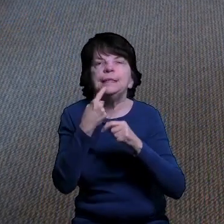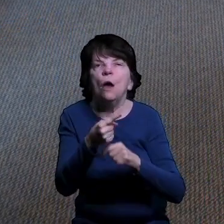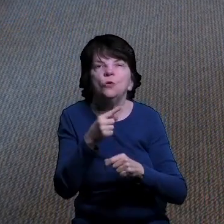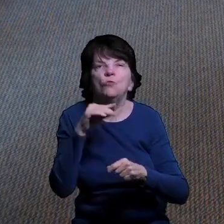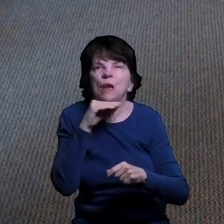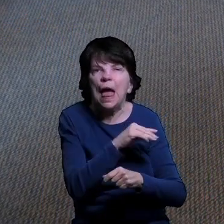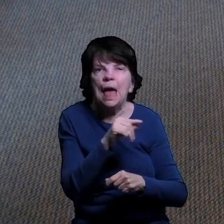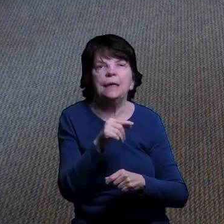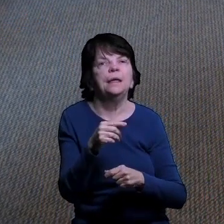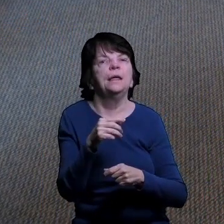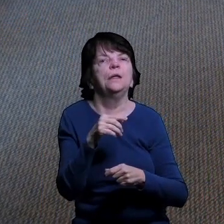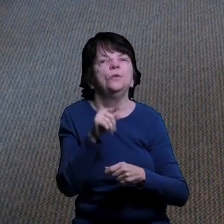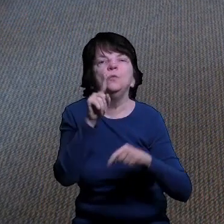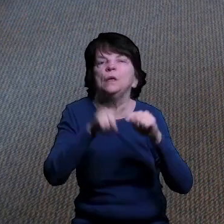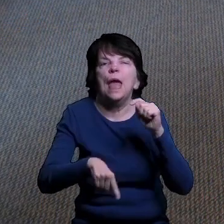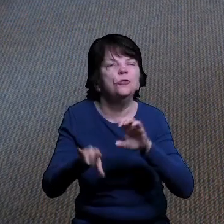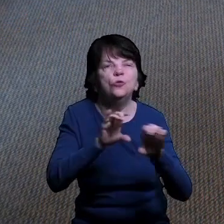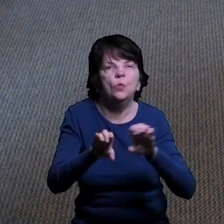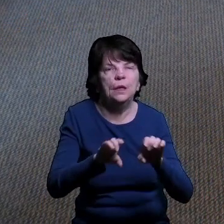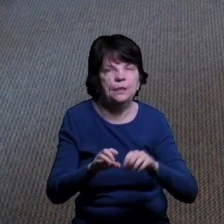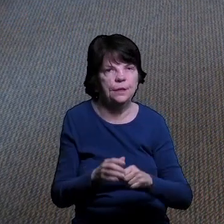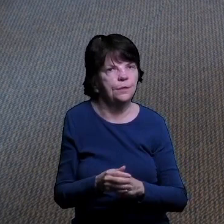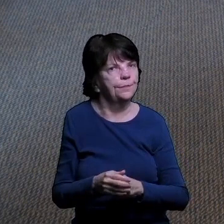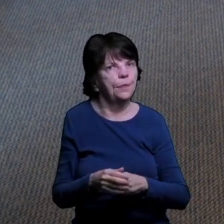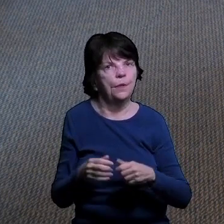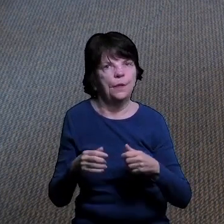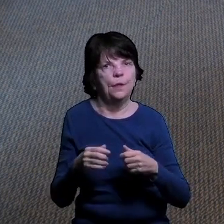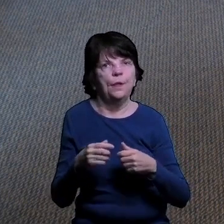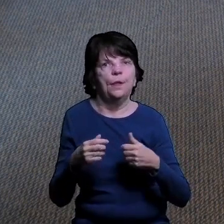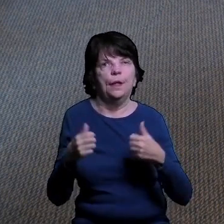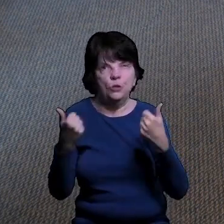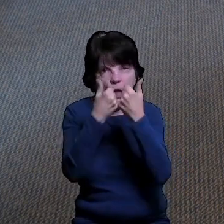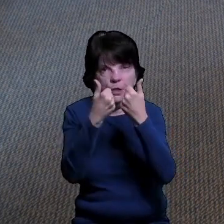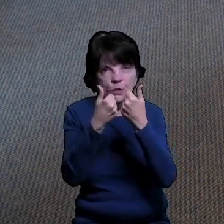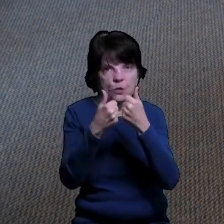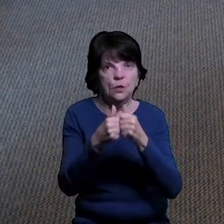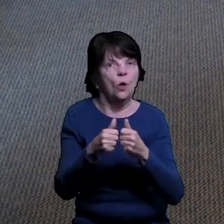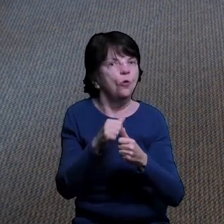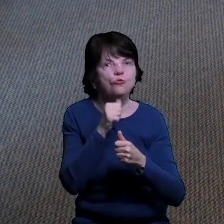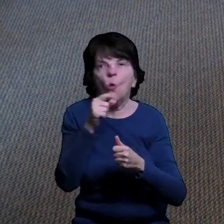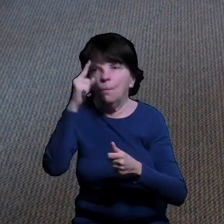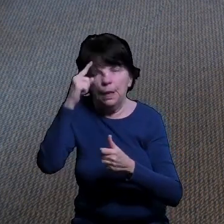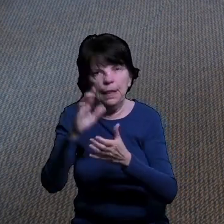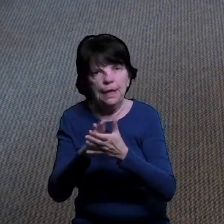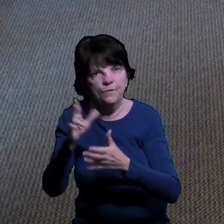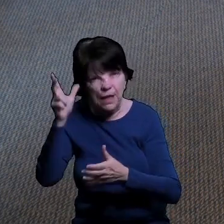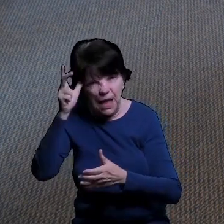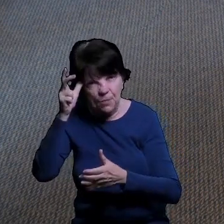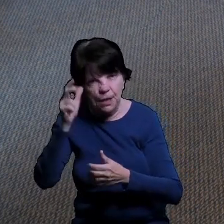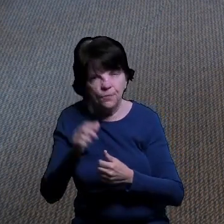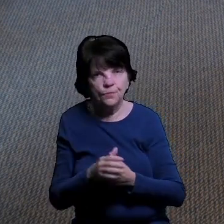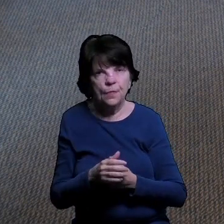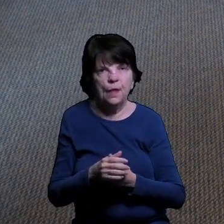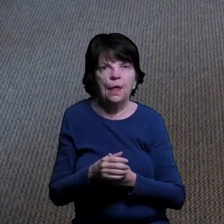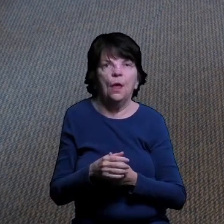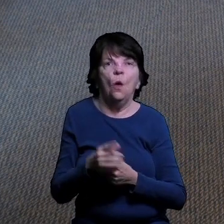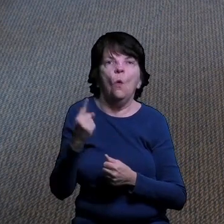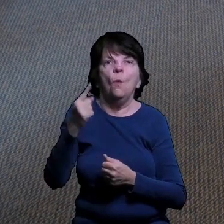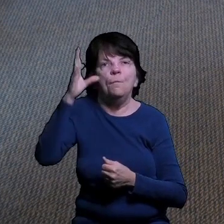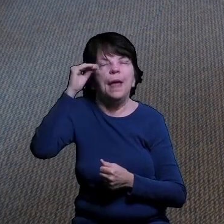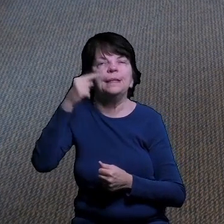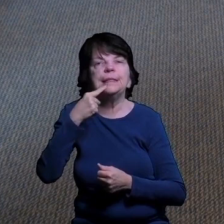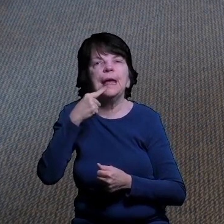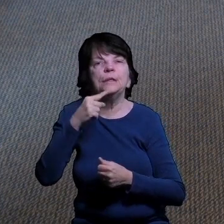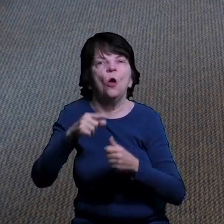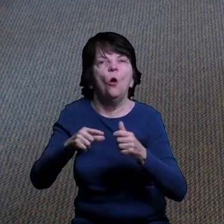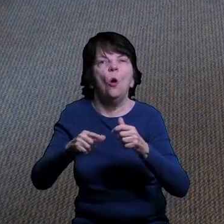attitude. It was Nelson Mandela, the famous Nelson Mandela, who once said, the greatest glory